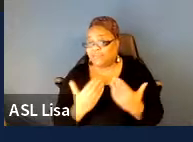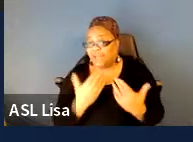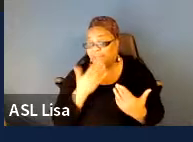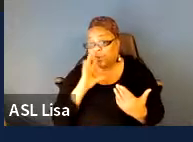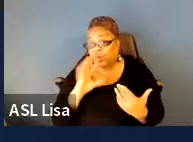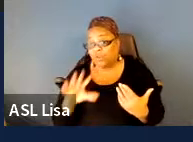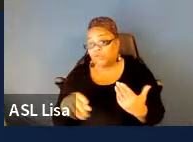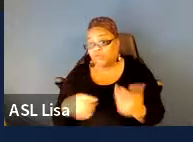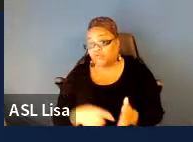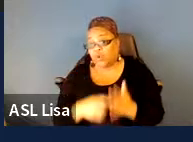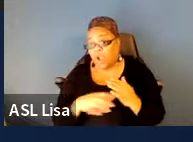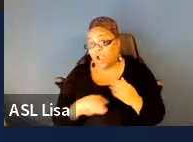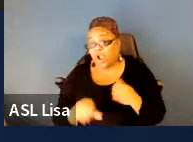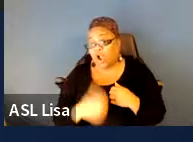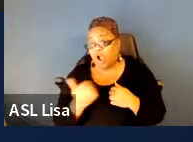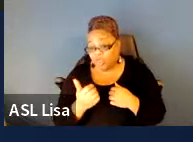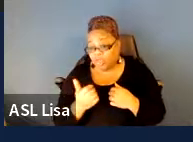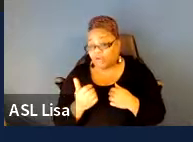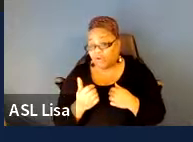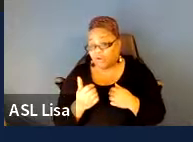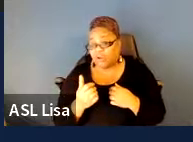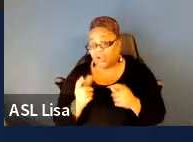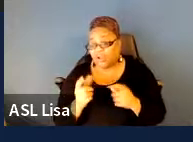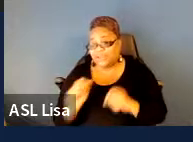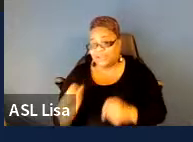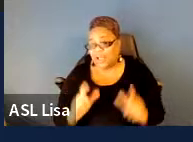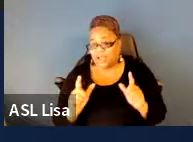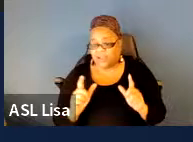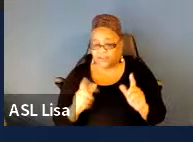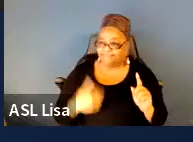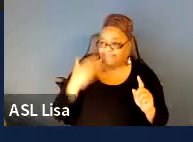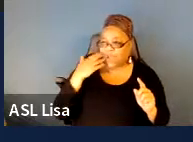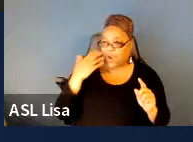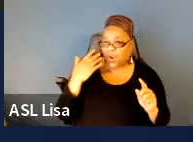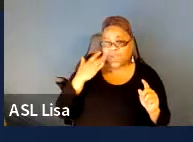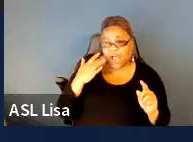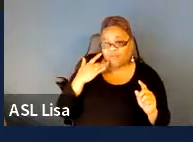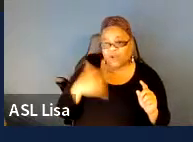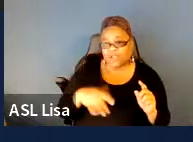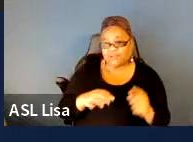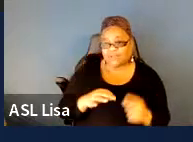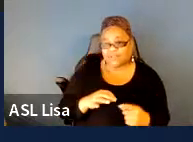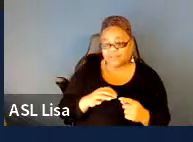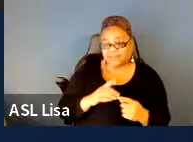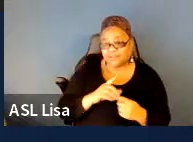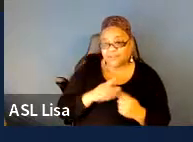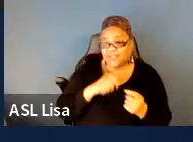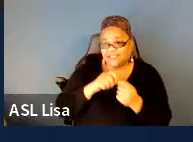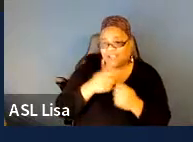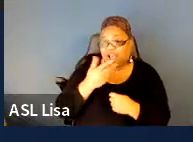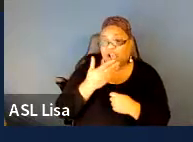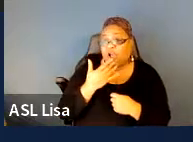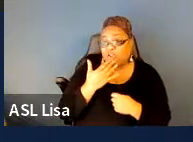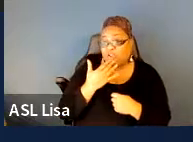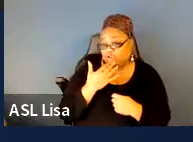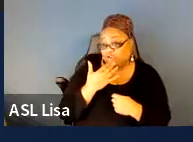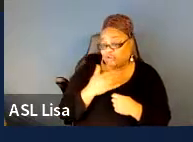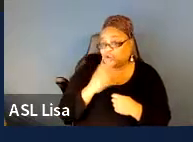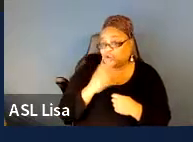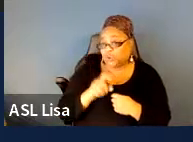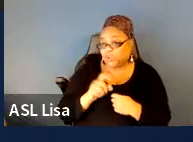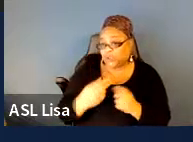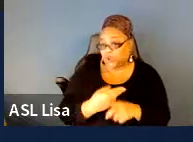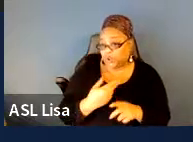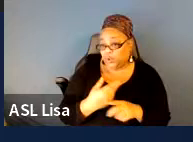absolutely. Just like I know California has specific colors that you need to use to mark your access aisle or